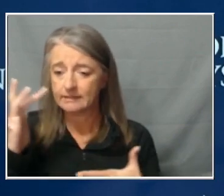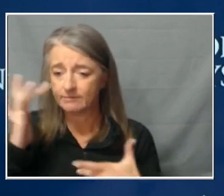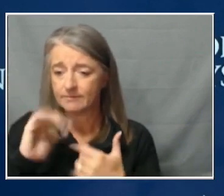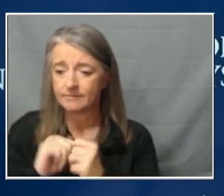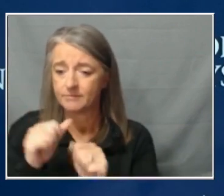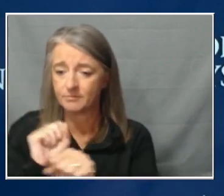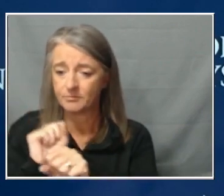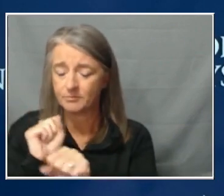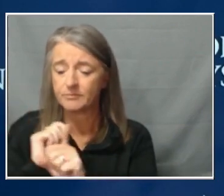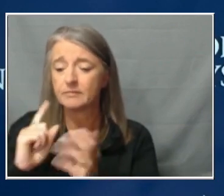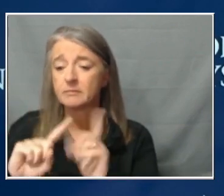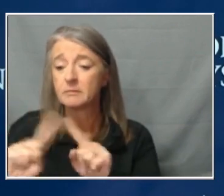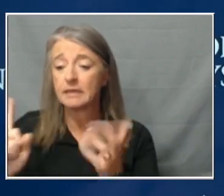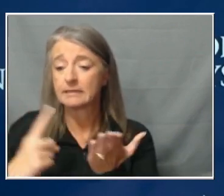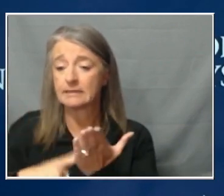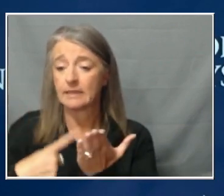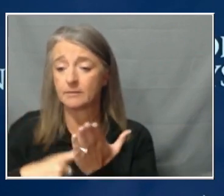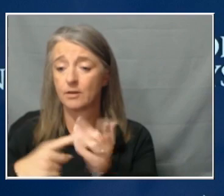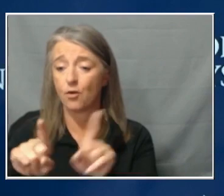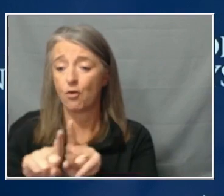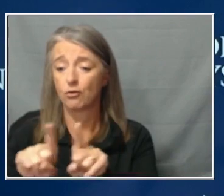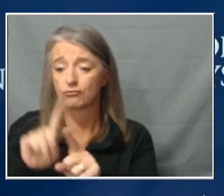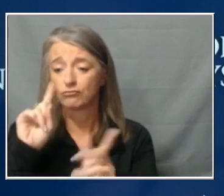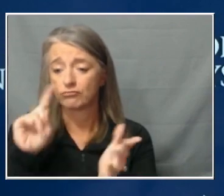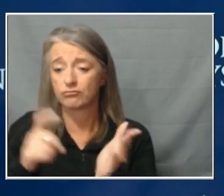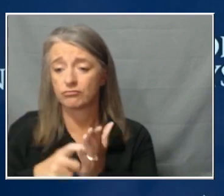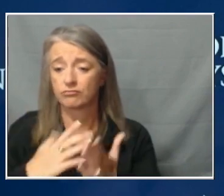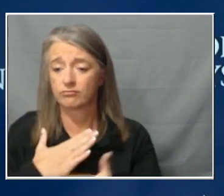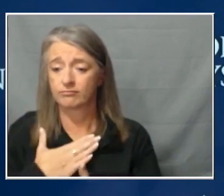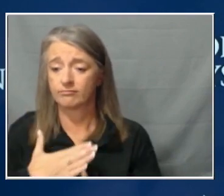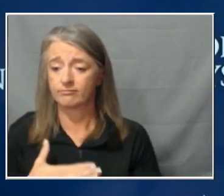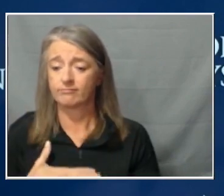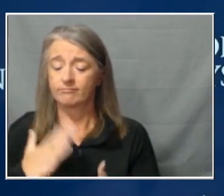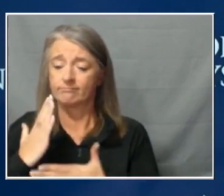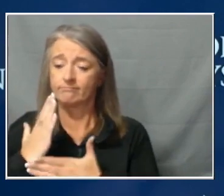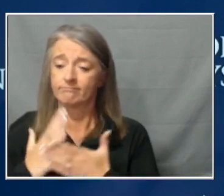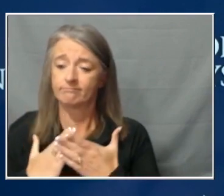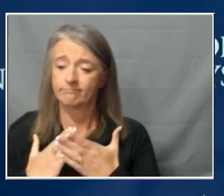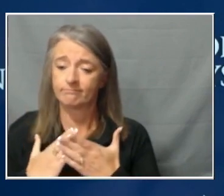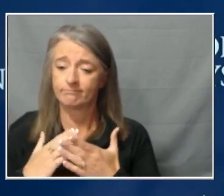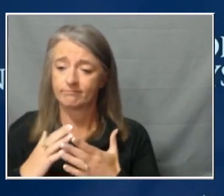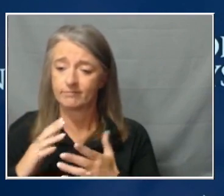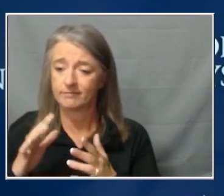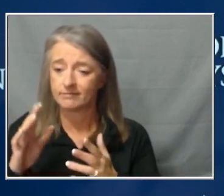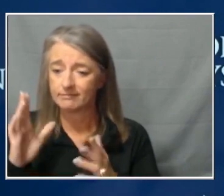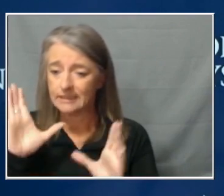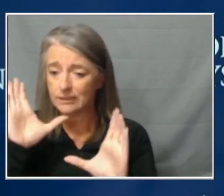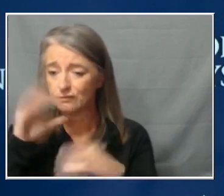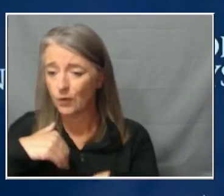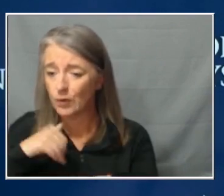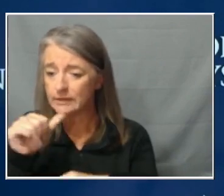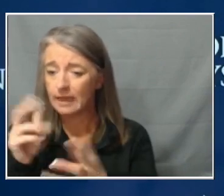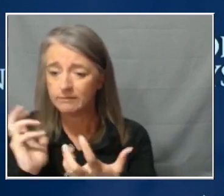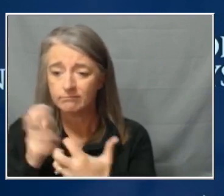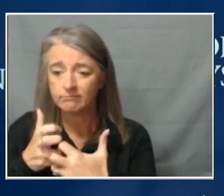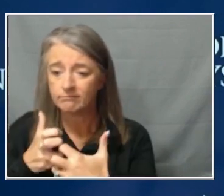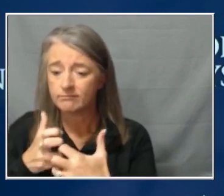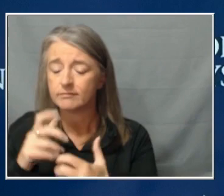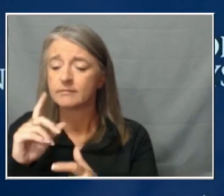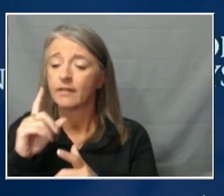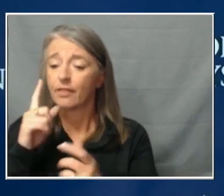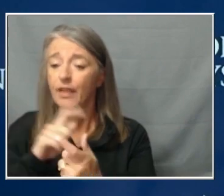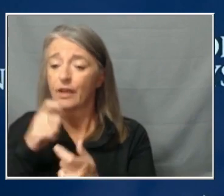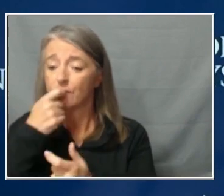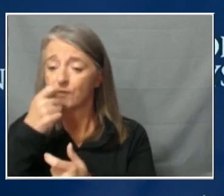But sometimes they can also recognize your body, like parts of your body, as being foreign and not being there. So that, therefore, they